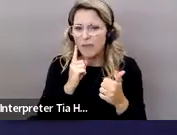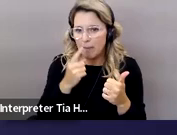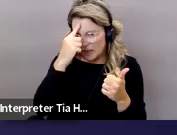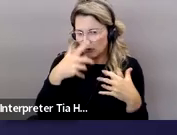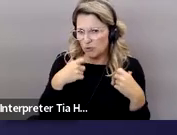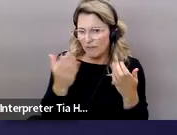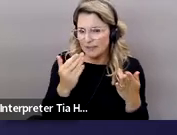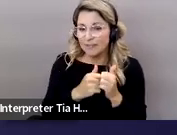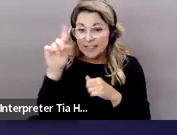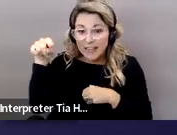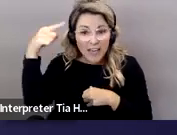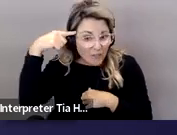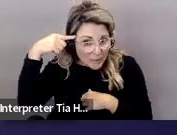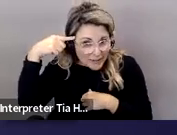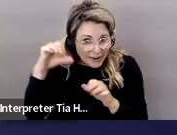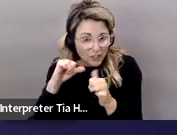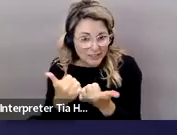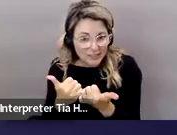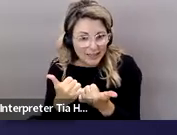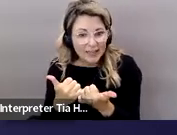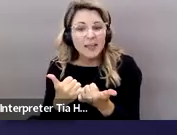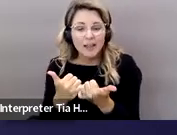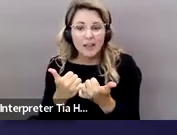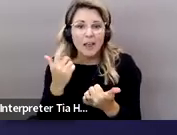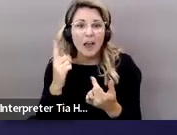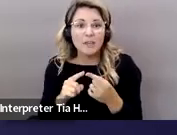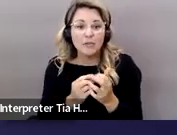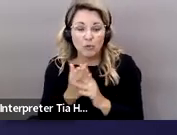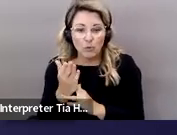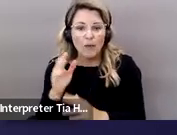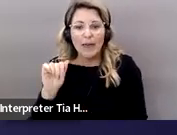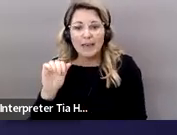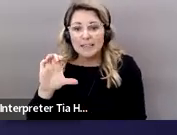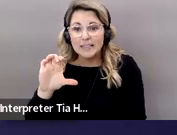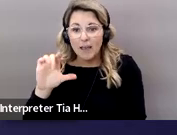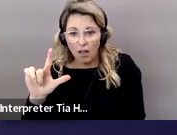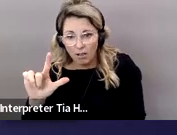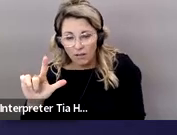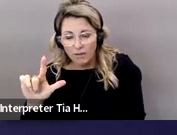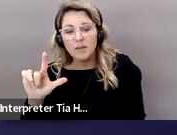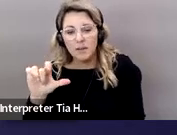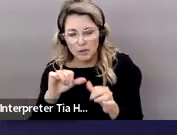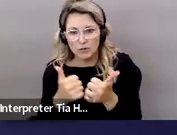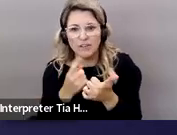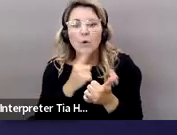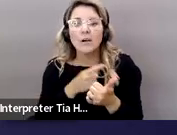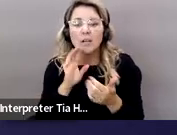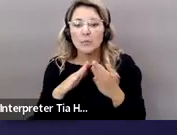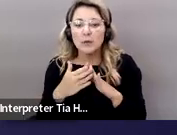have several that are in one way or the other through the ACL, or the Administration for Community